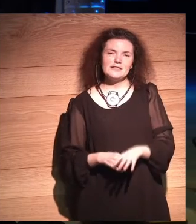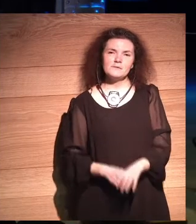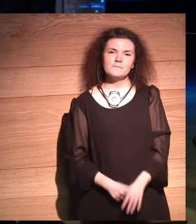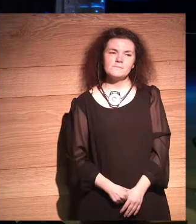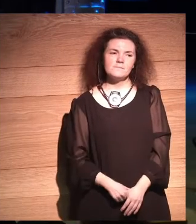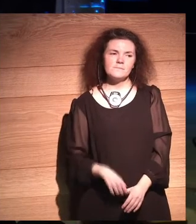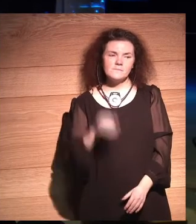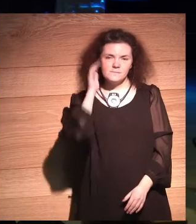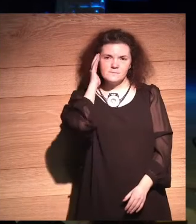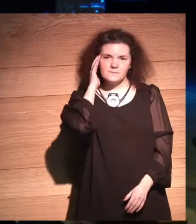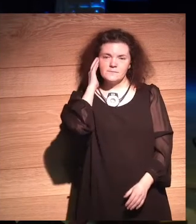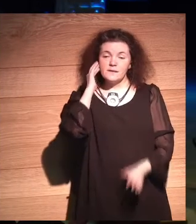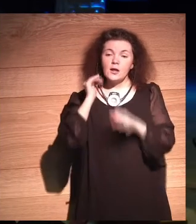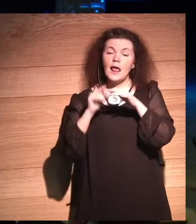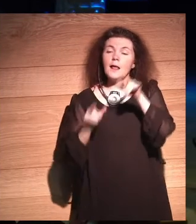Y de pasar a las preguntas.